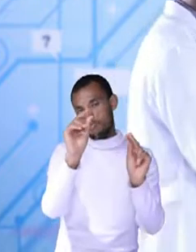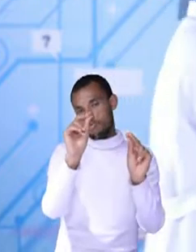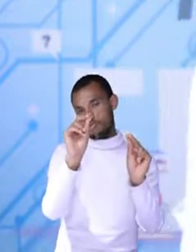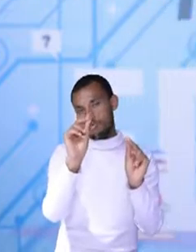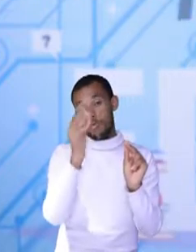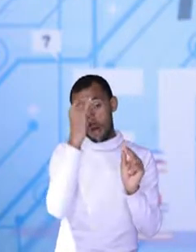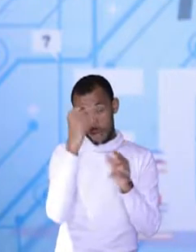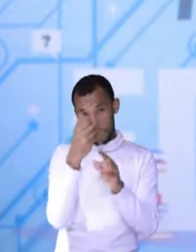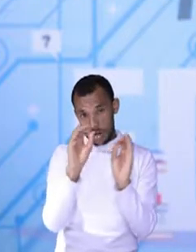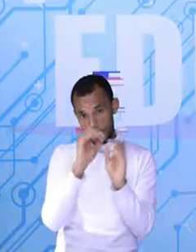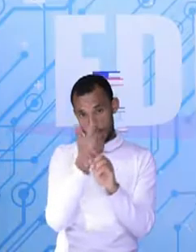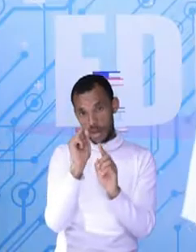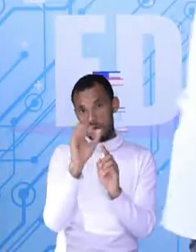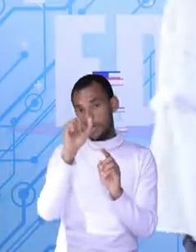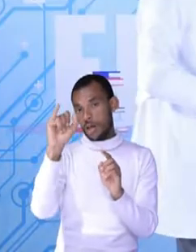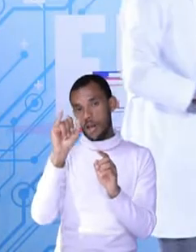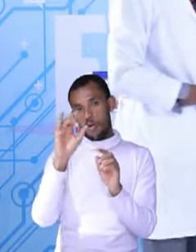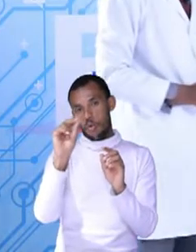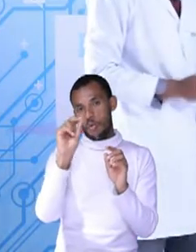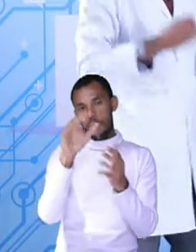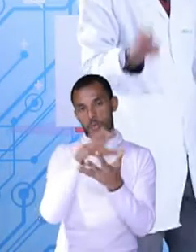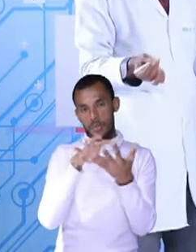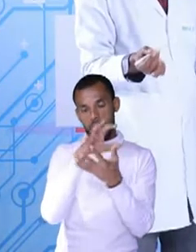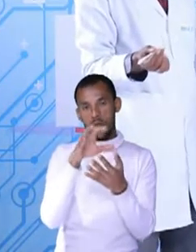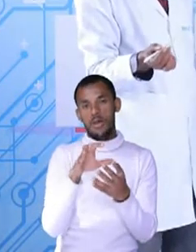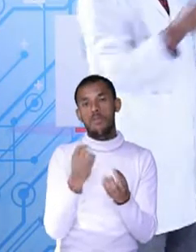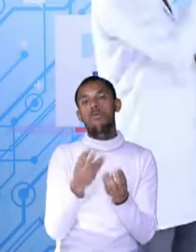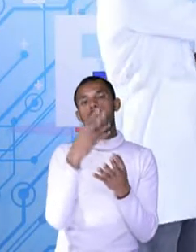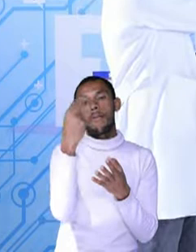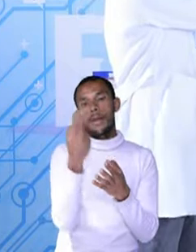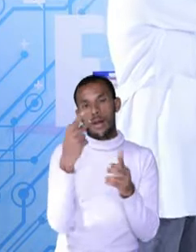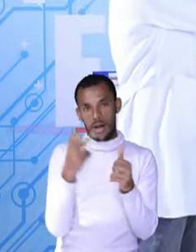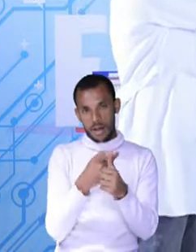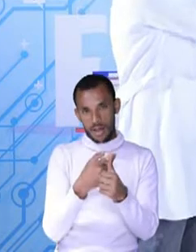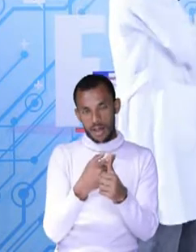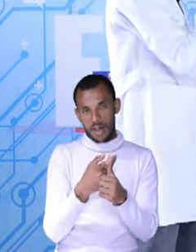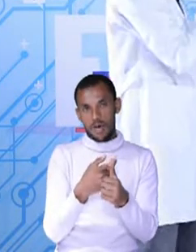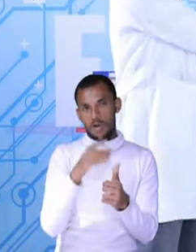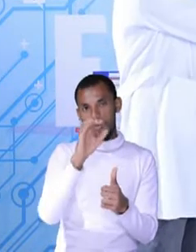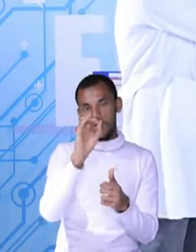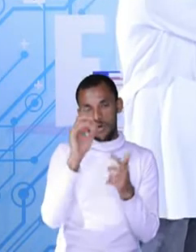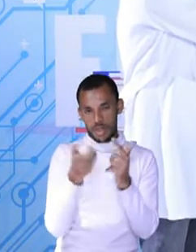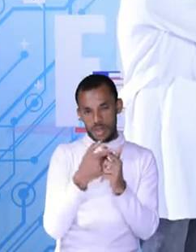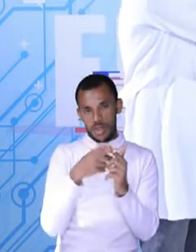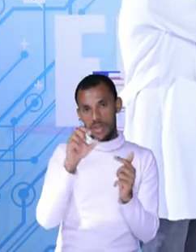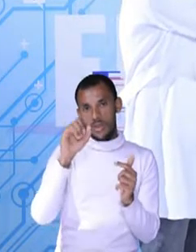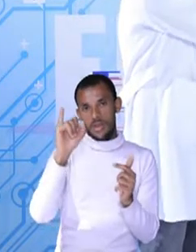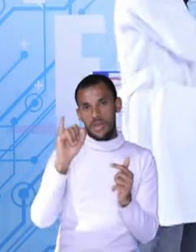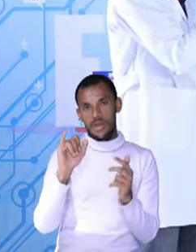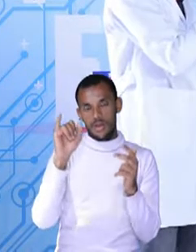answer. Silicon is not the answer. What is the most abundant element? Oxygen. The second,